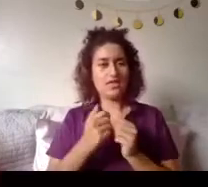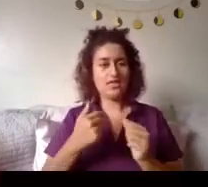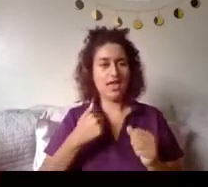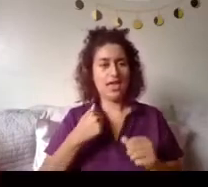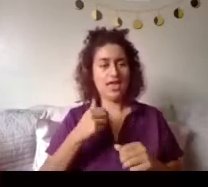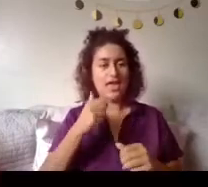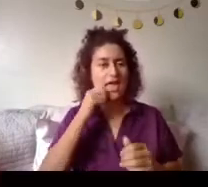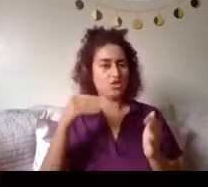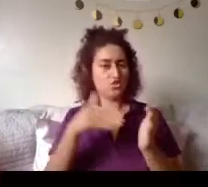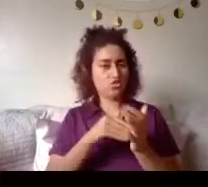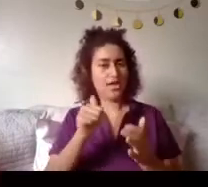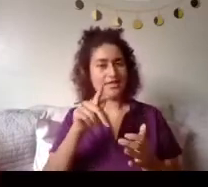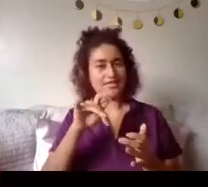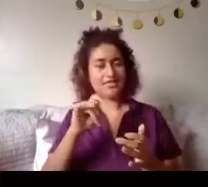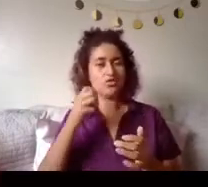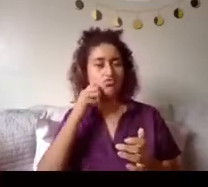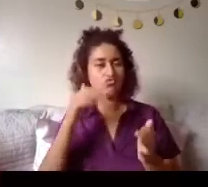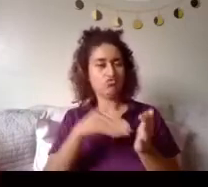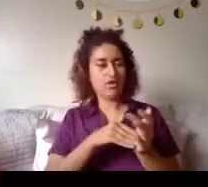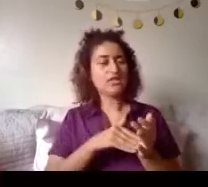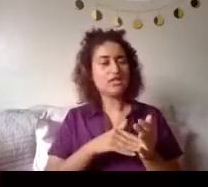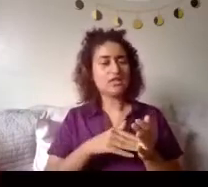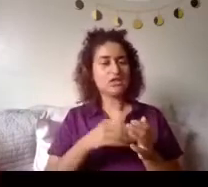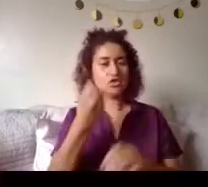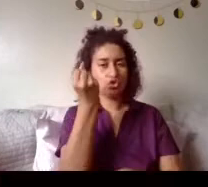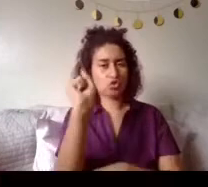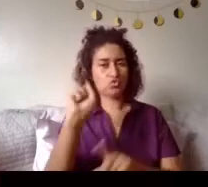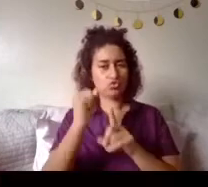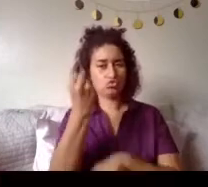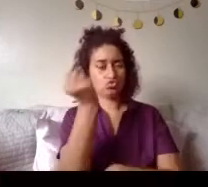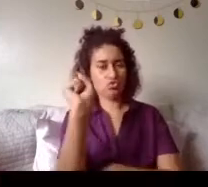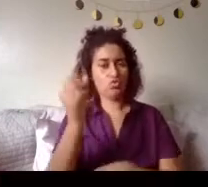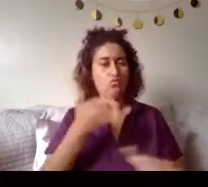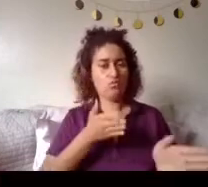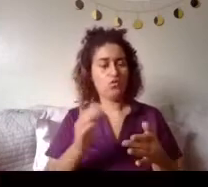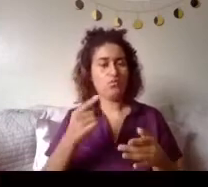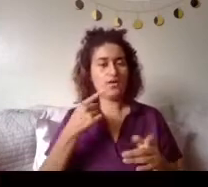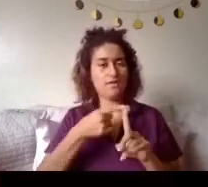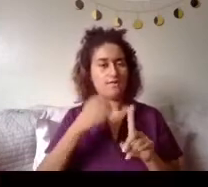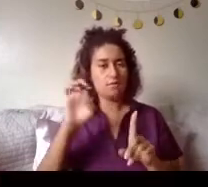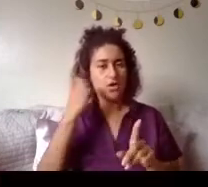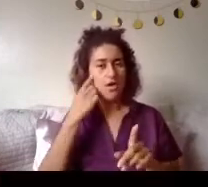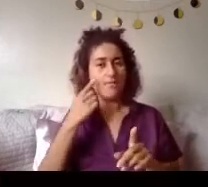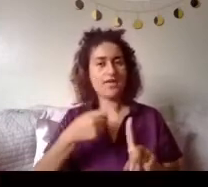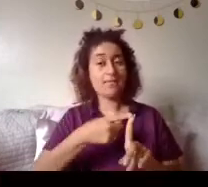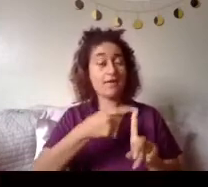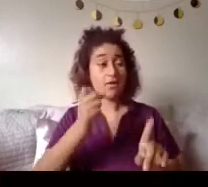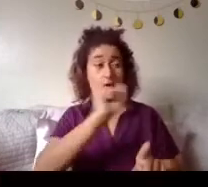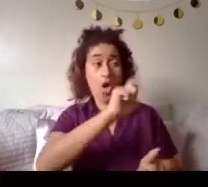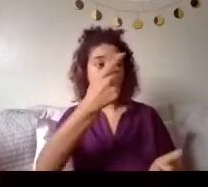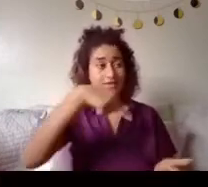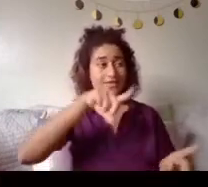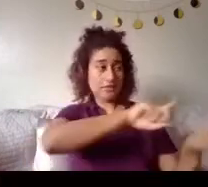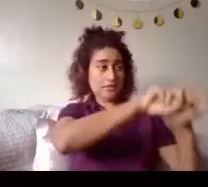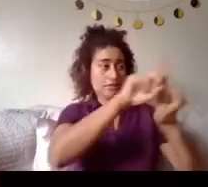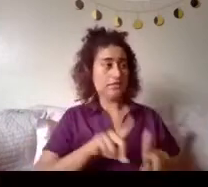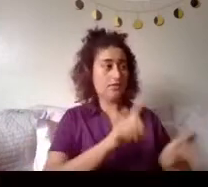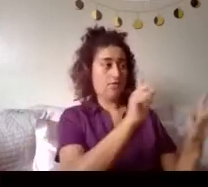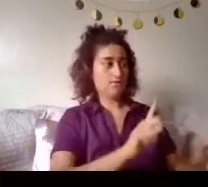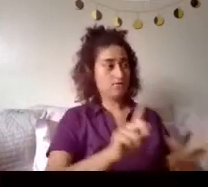in continental Europe. And coming from these ventures, I will discuss